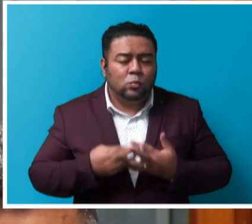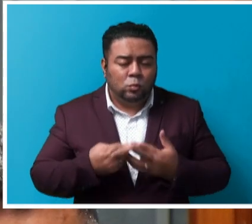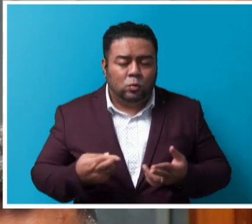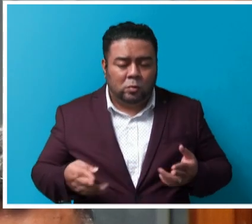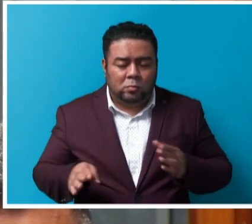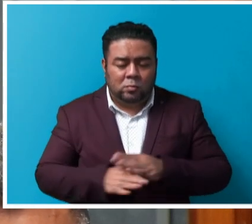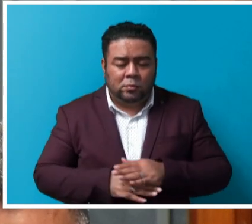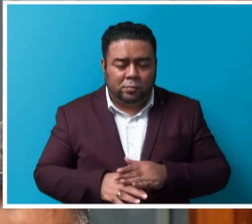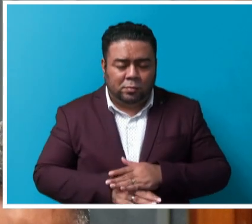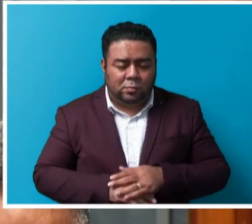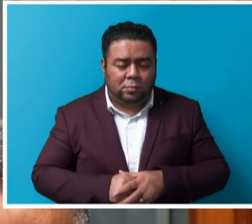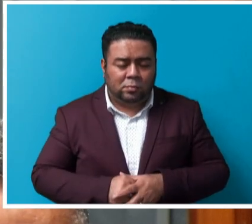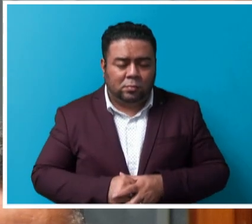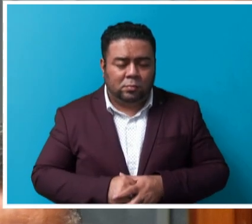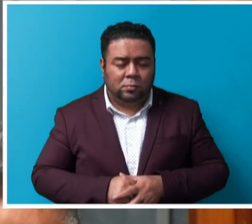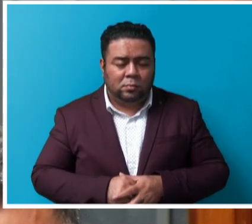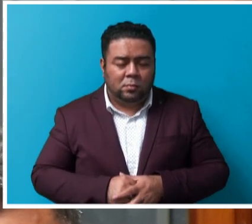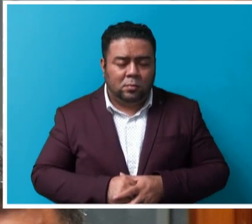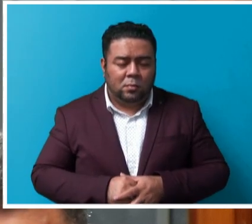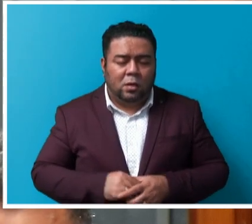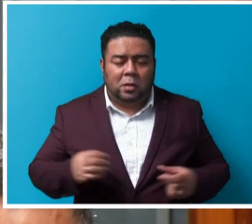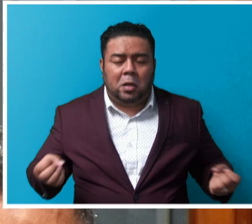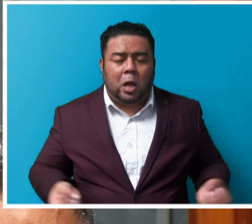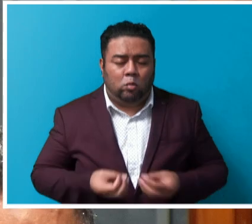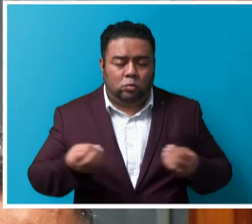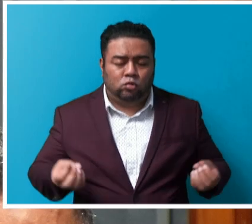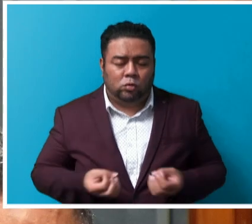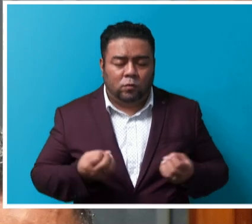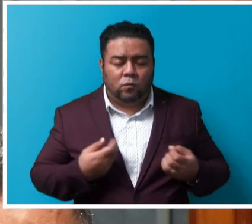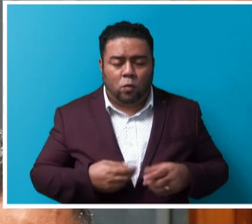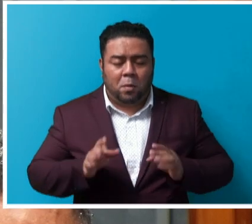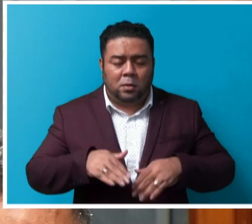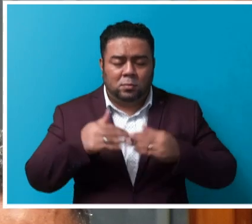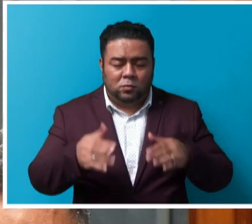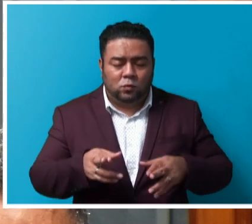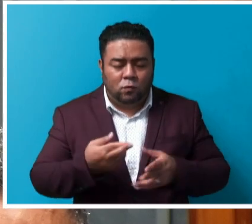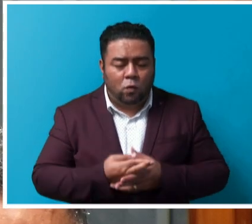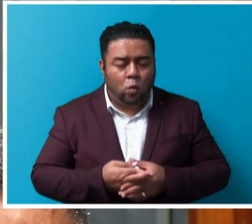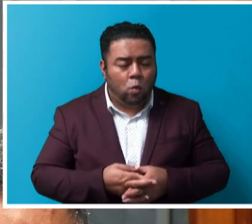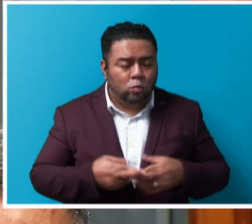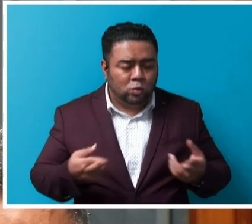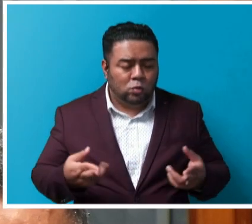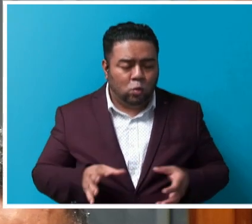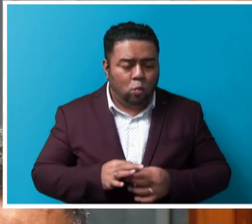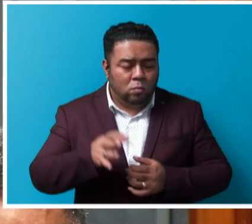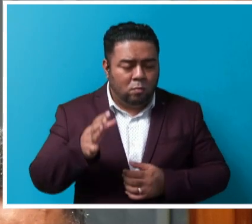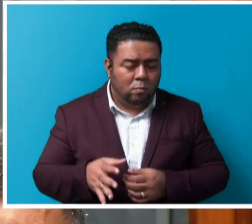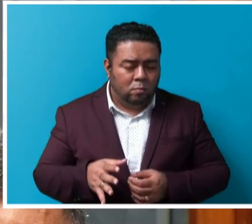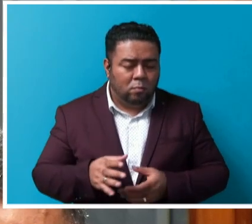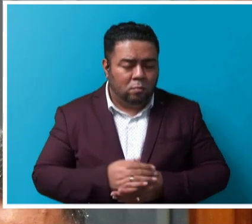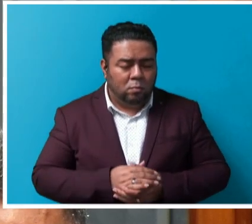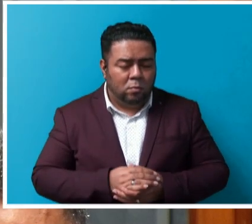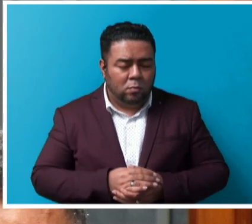sectors and encouraging participation of resource owners will greatly impact the growth of our